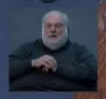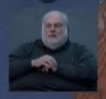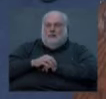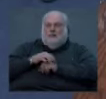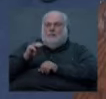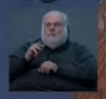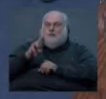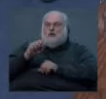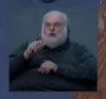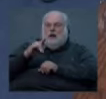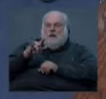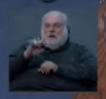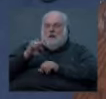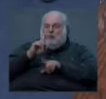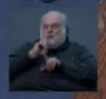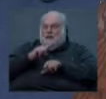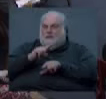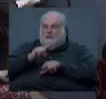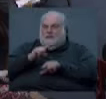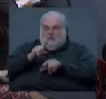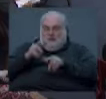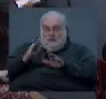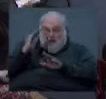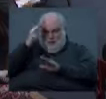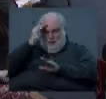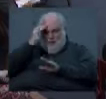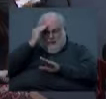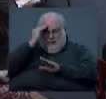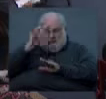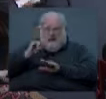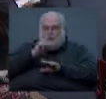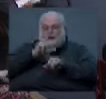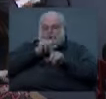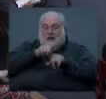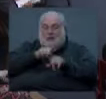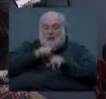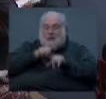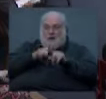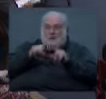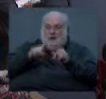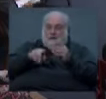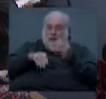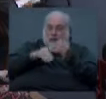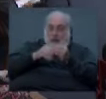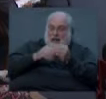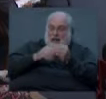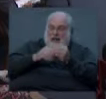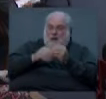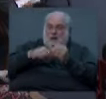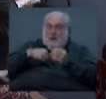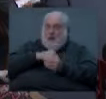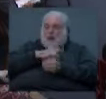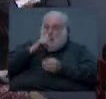Mr. Scrable, I will answer your question, but just to let you know that that was the answer to your question, but I will answer that. We do believe it is